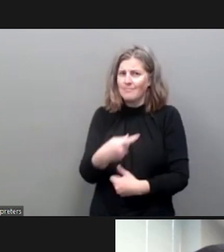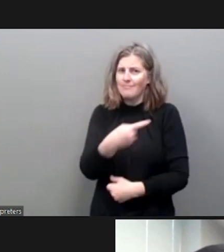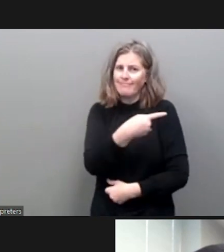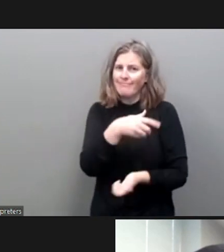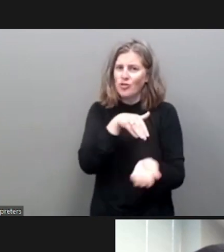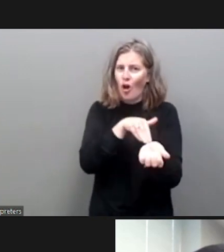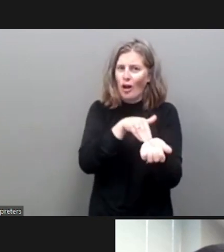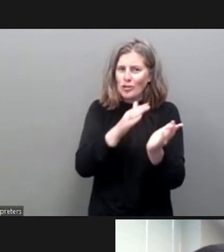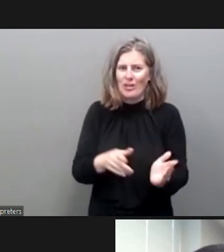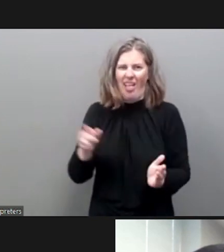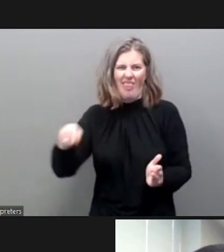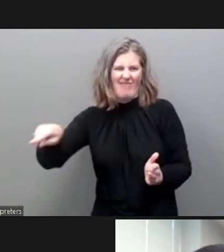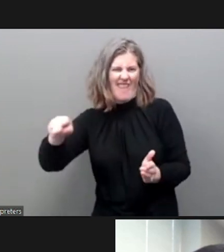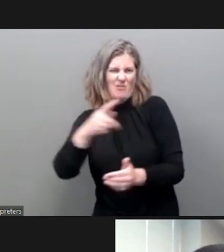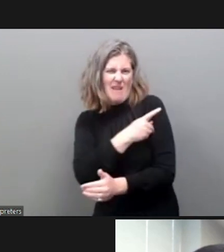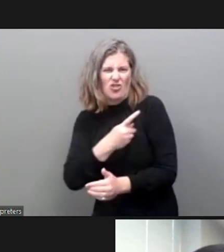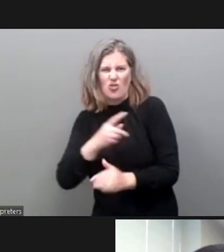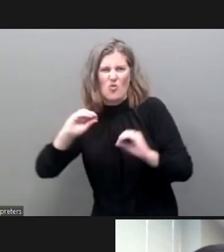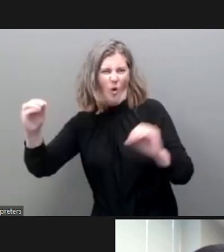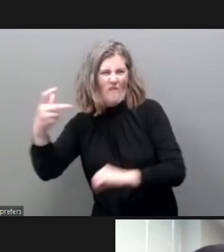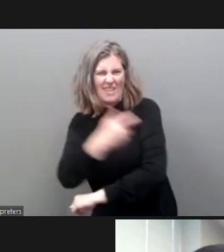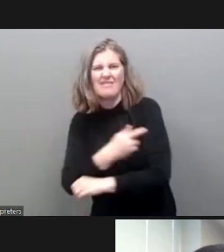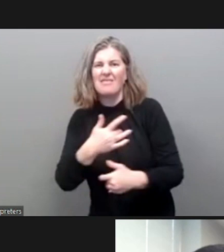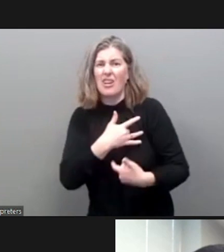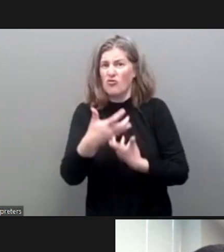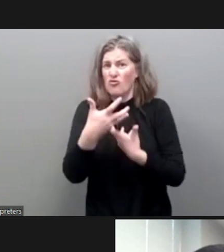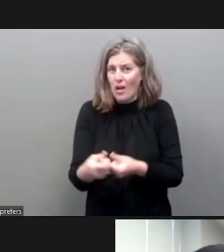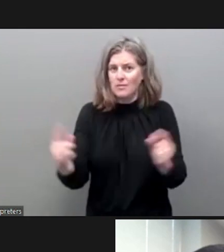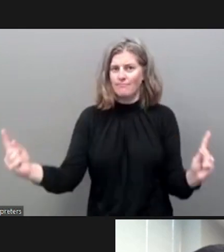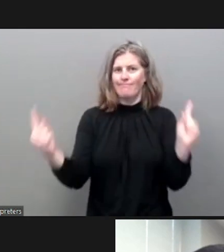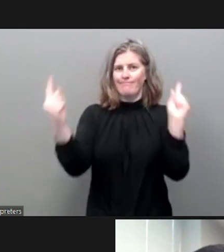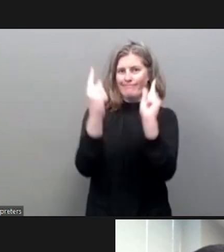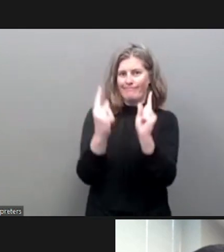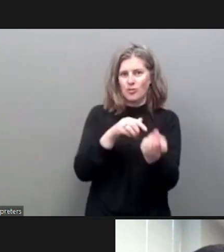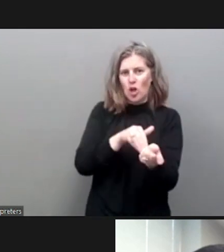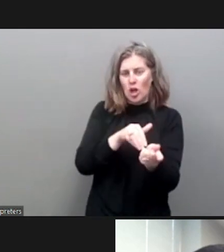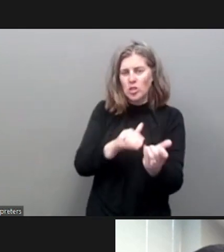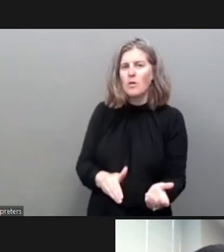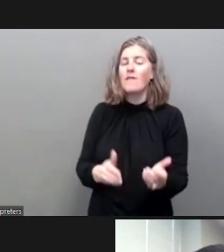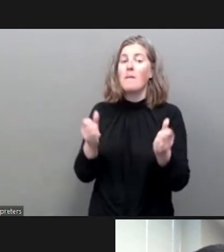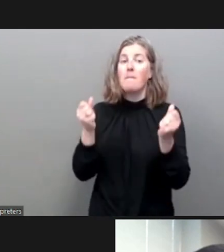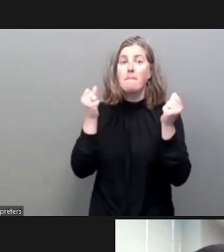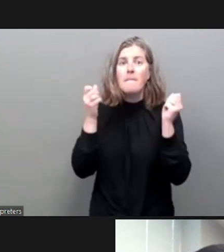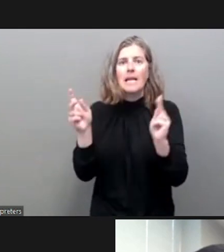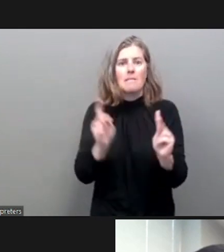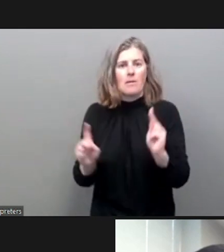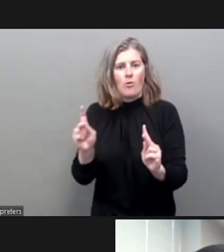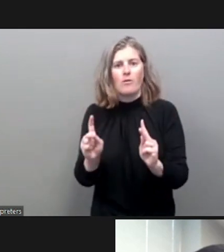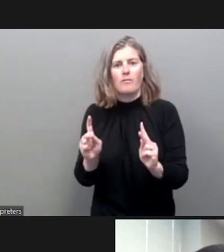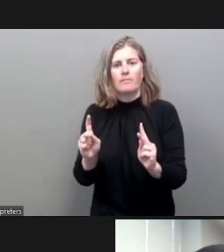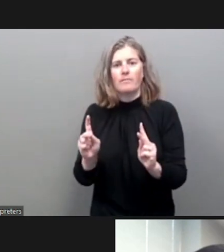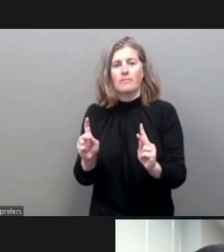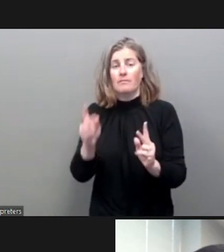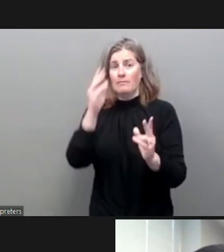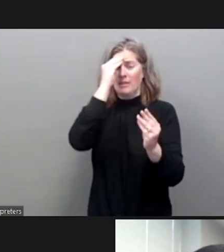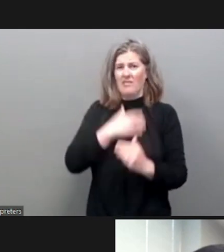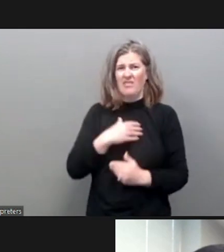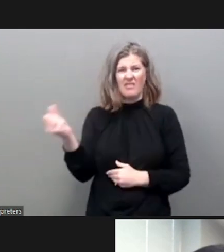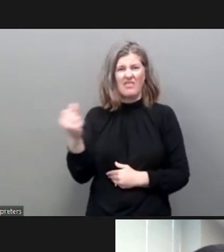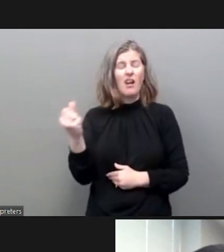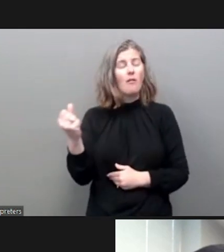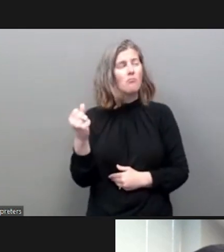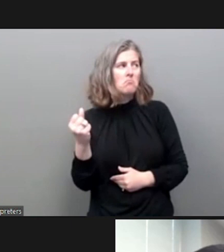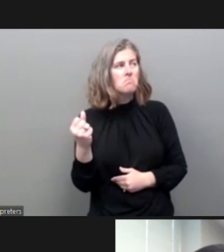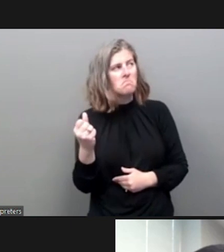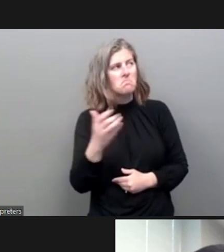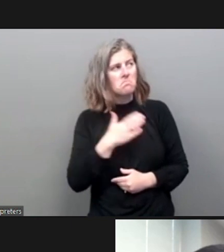of people who, people actually trust. So we've actually had a lot of people say to us that, yeah, I'm getting my